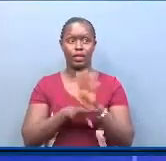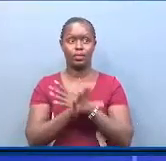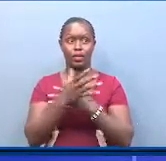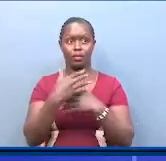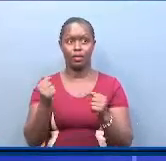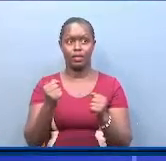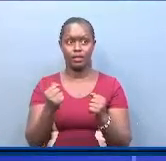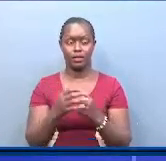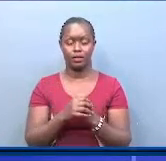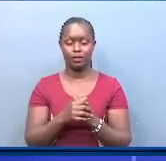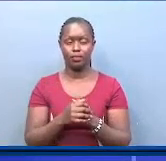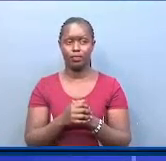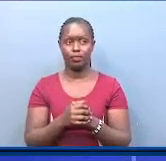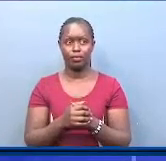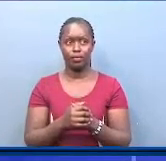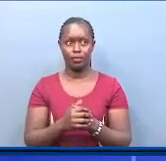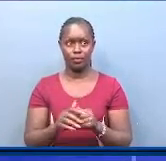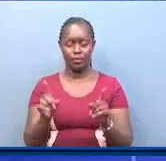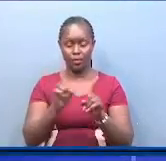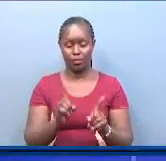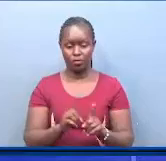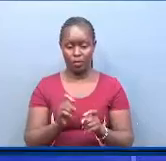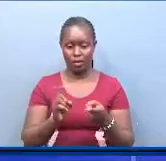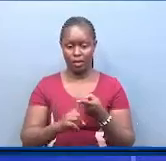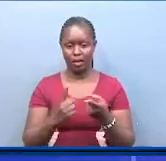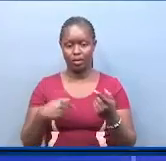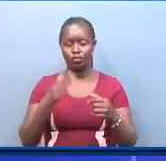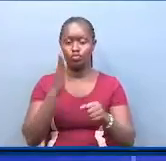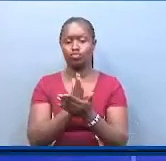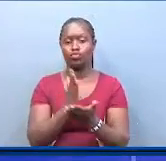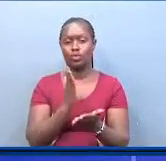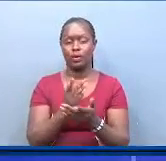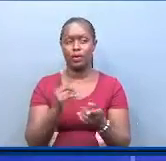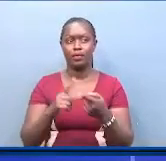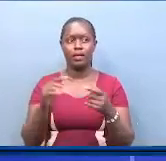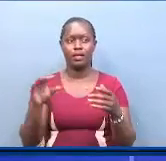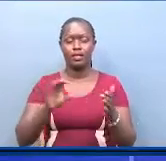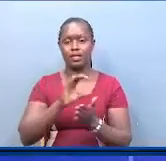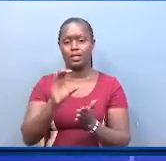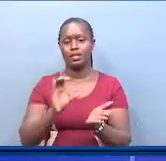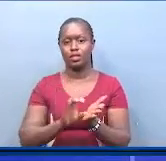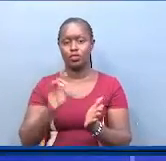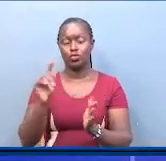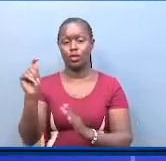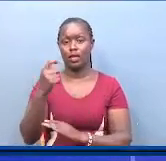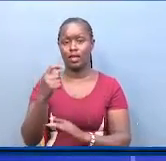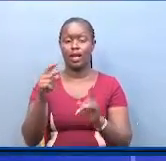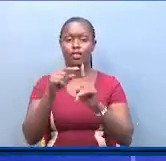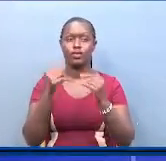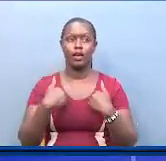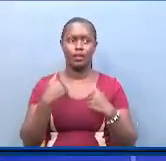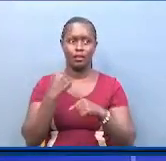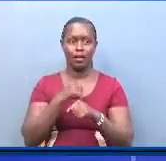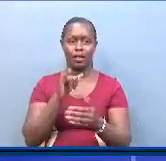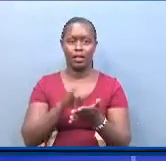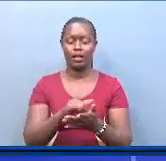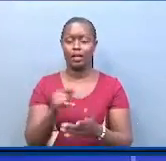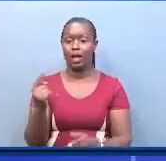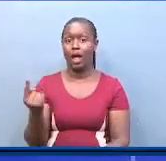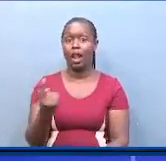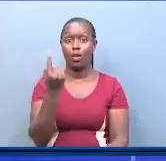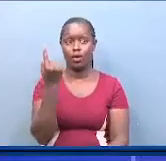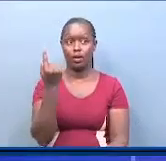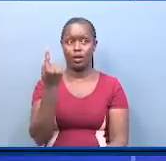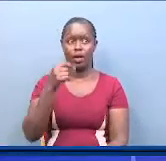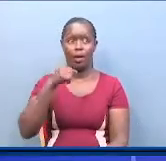president infiltrated central Kenya and has been doing that. And you know, he was alone. He was